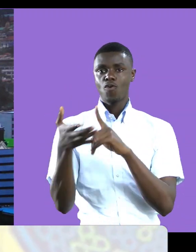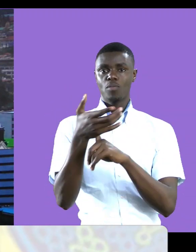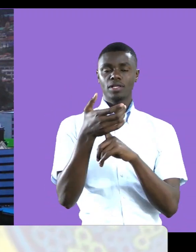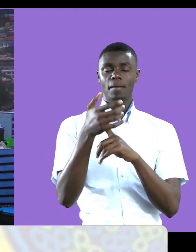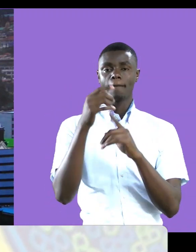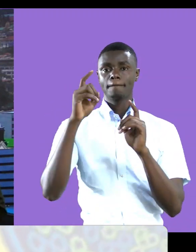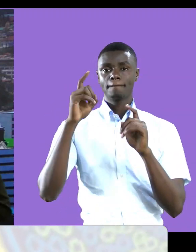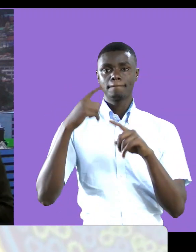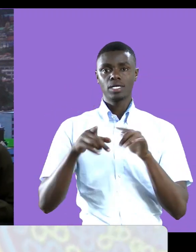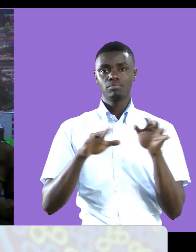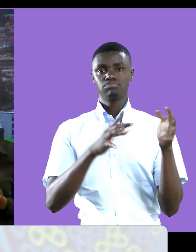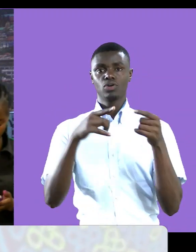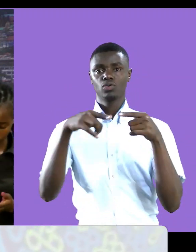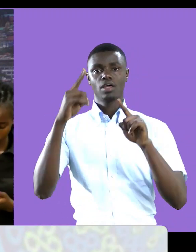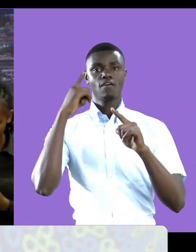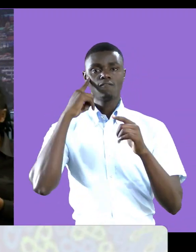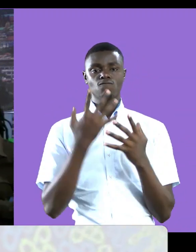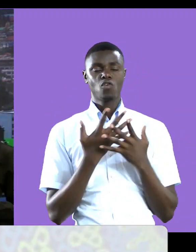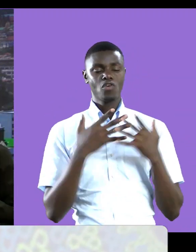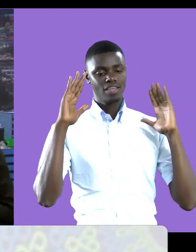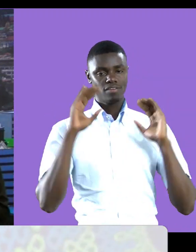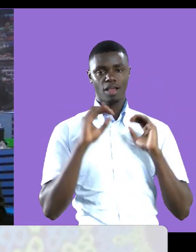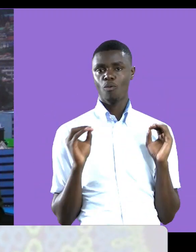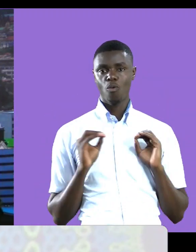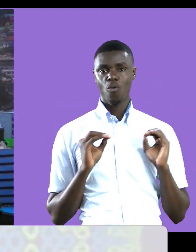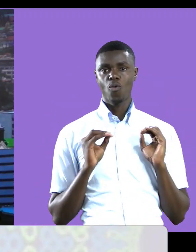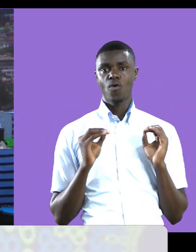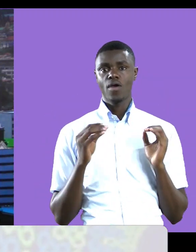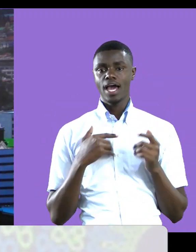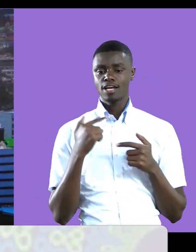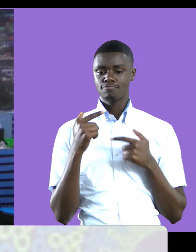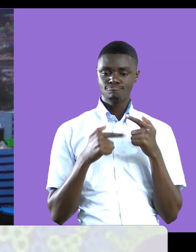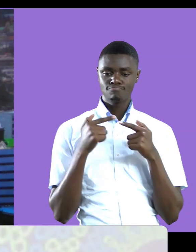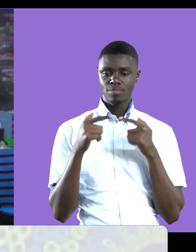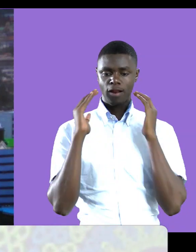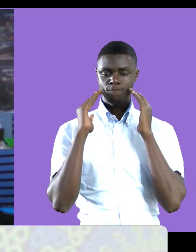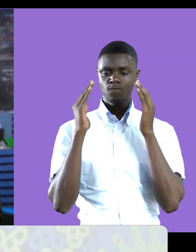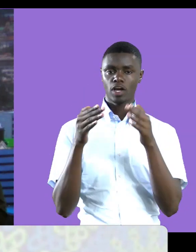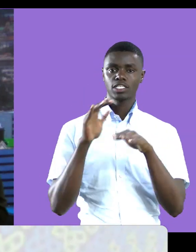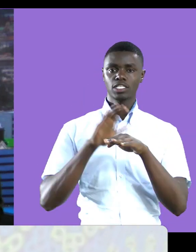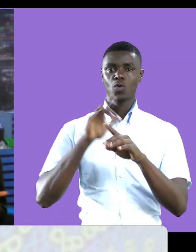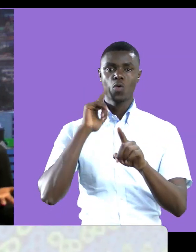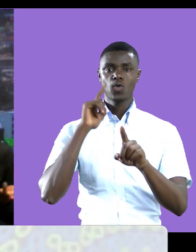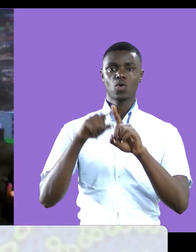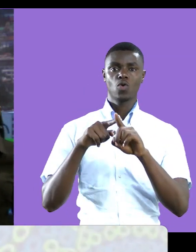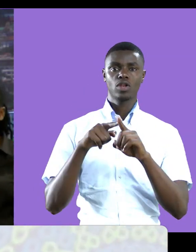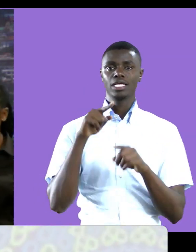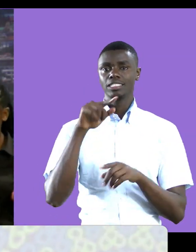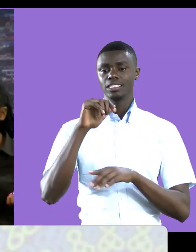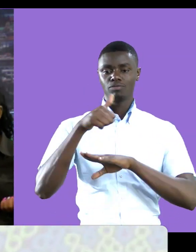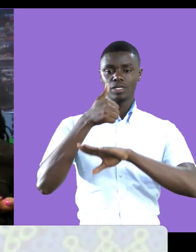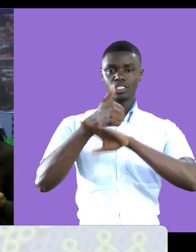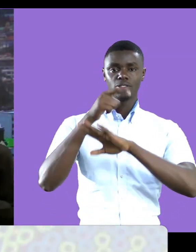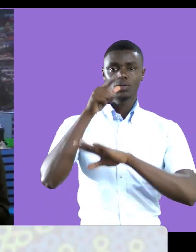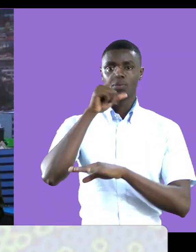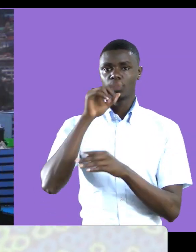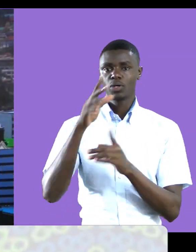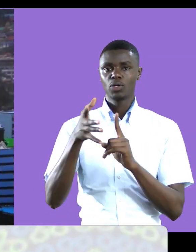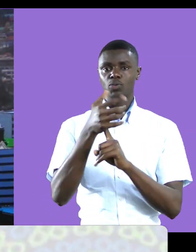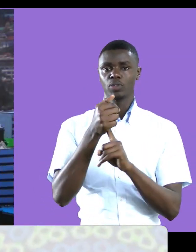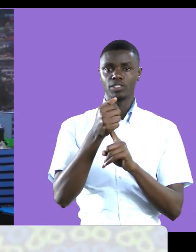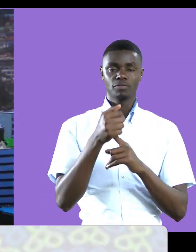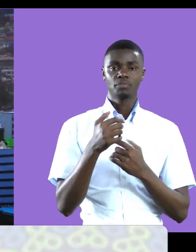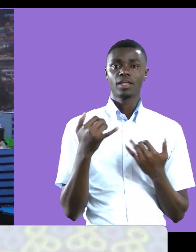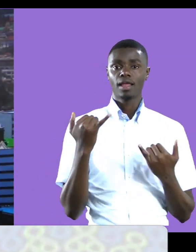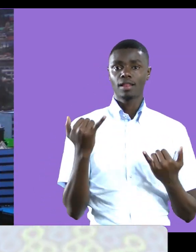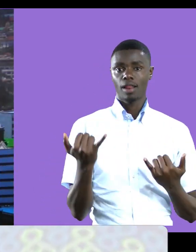own yourself for not giving up and always, you know, to focus on the goal that you had set out to achieve. So Mr. Odunga baby, I come